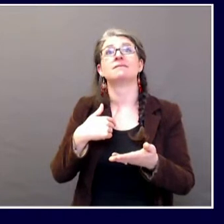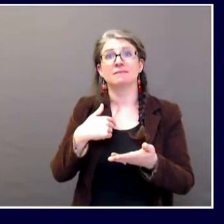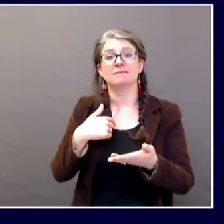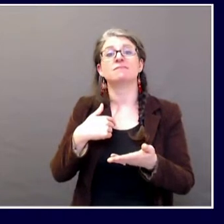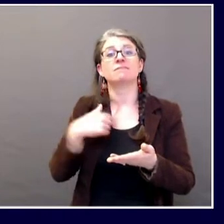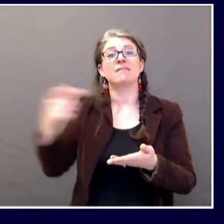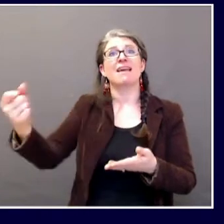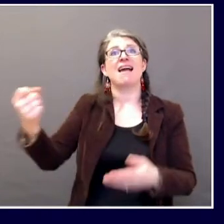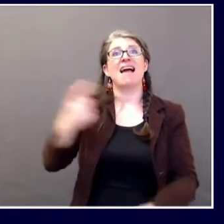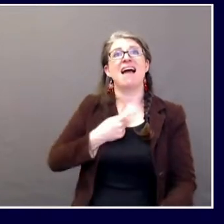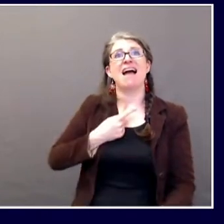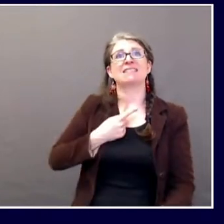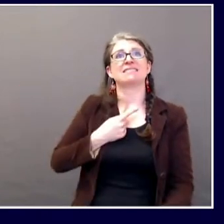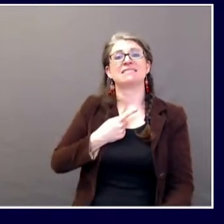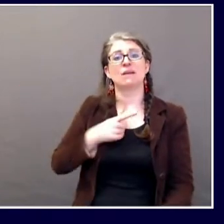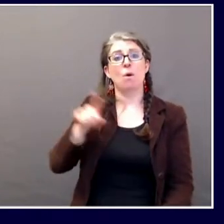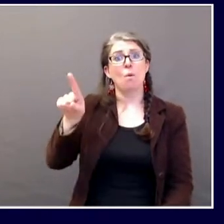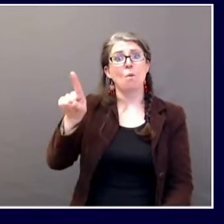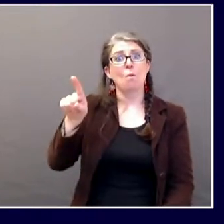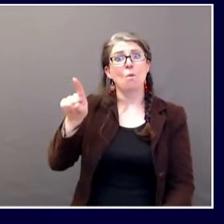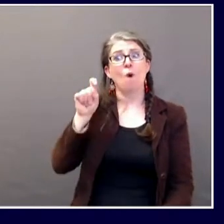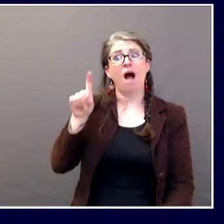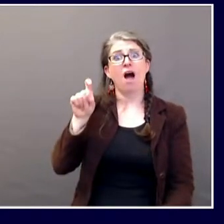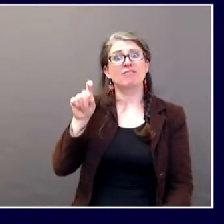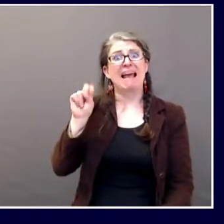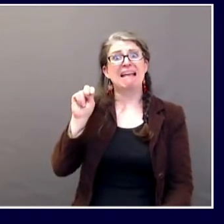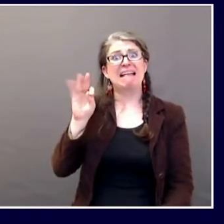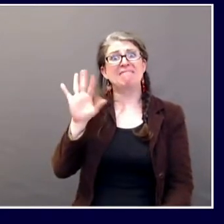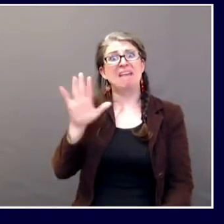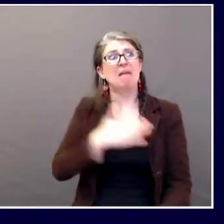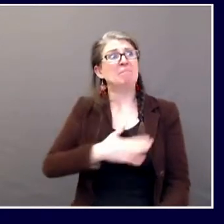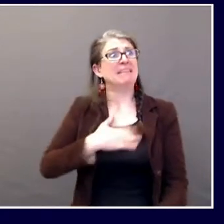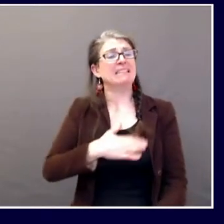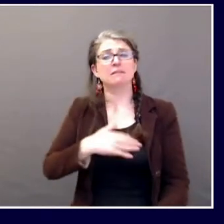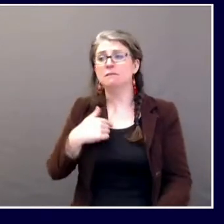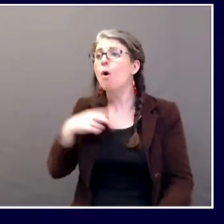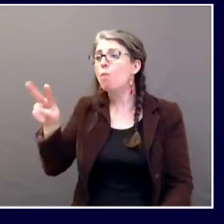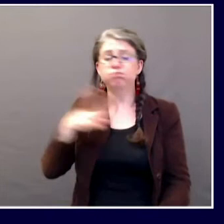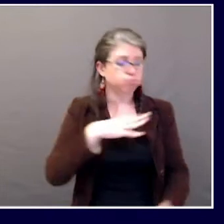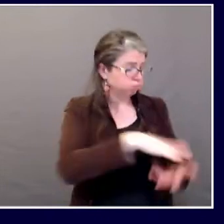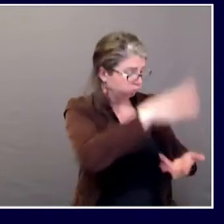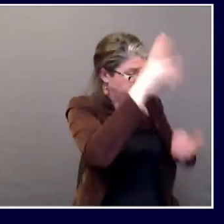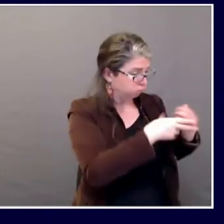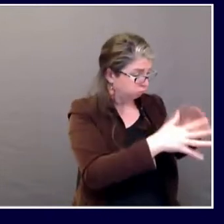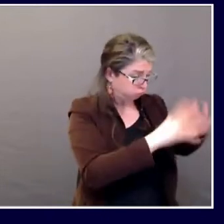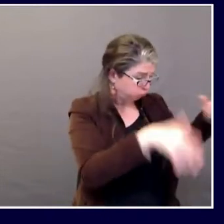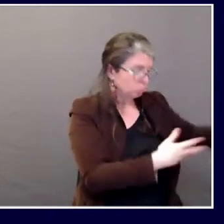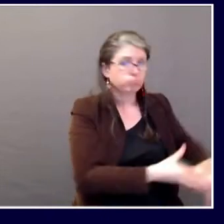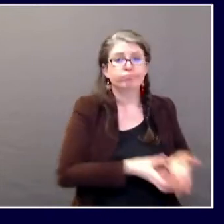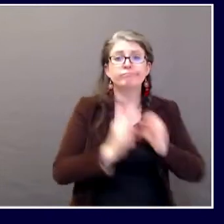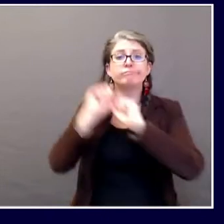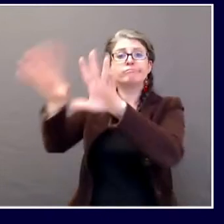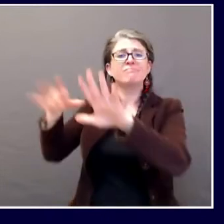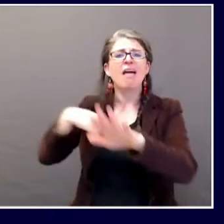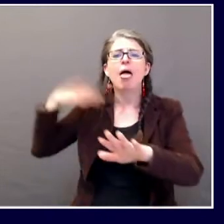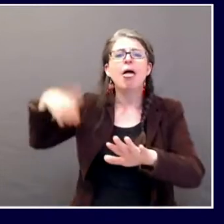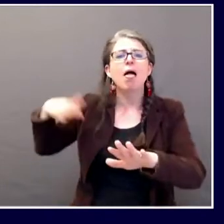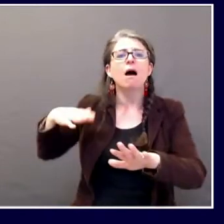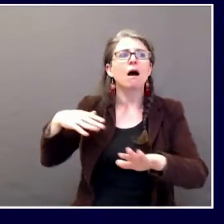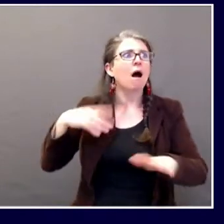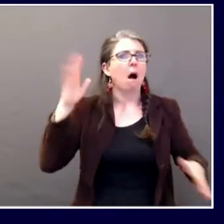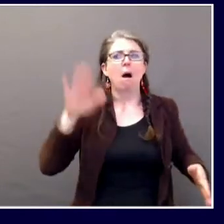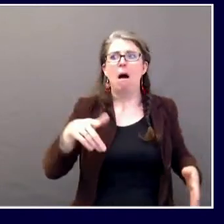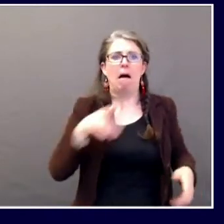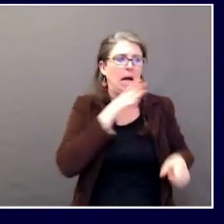too am, we've reached out to hospitals to ask them, are you experiencing a shortage? And based on the responses that I've